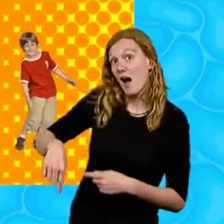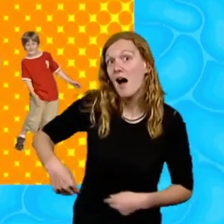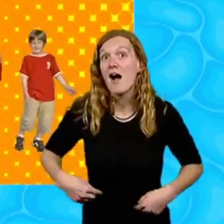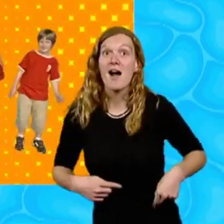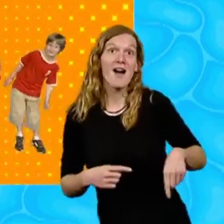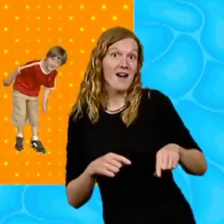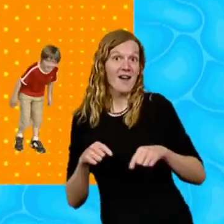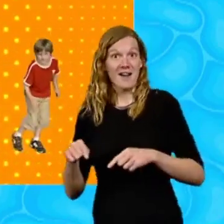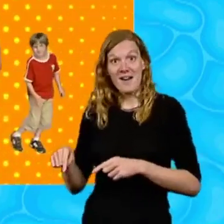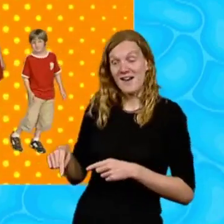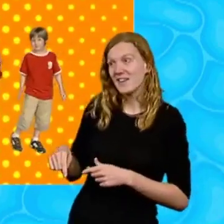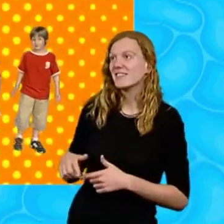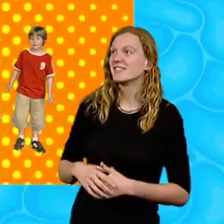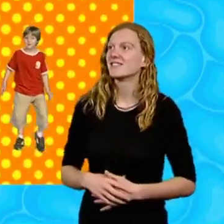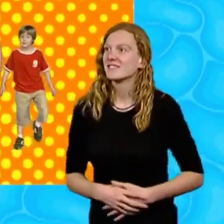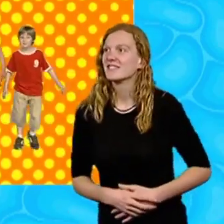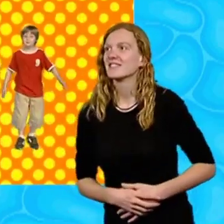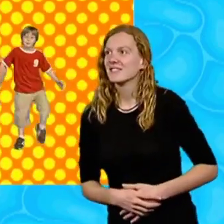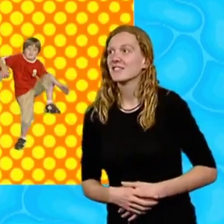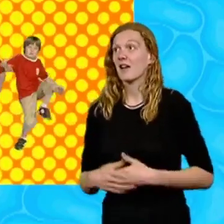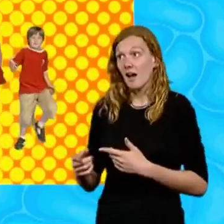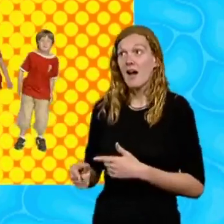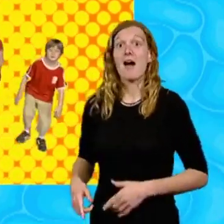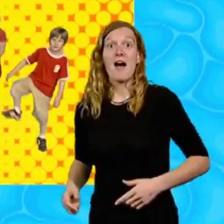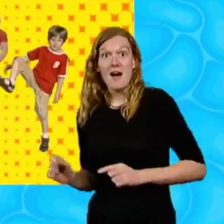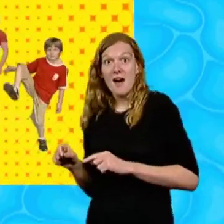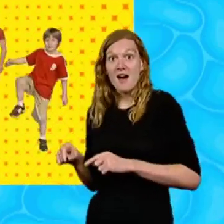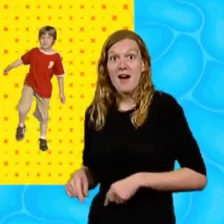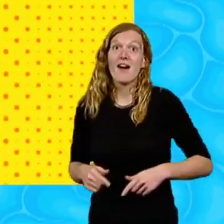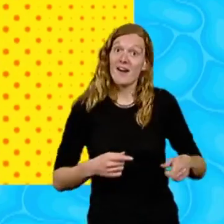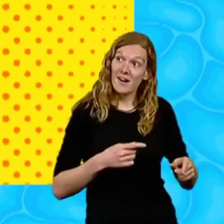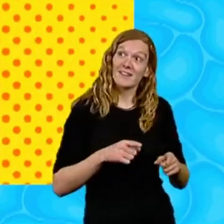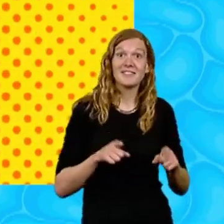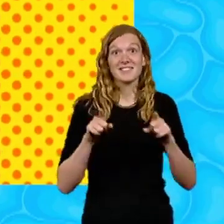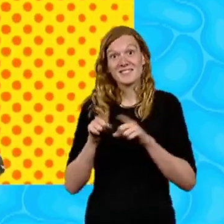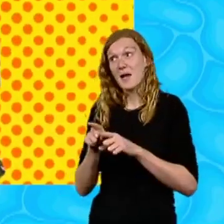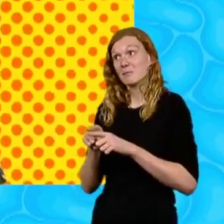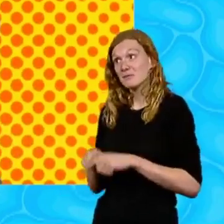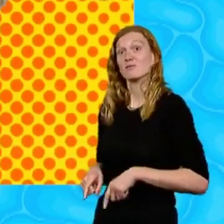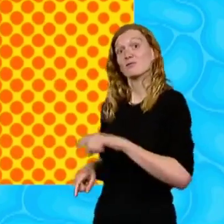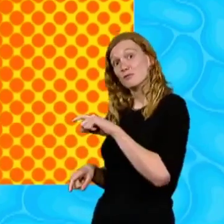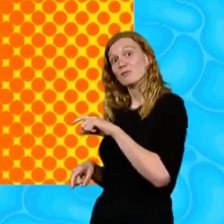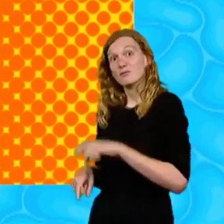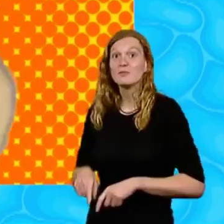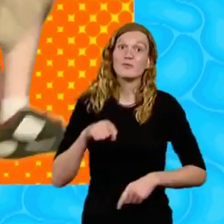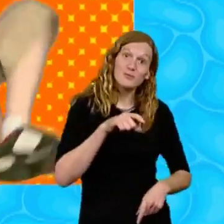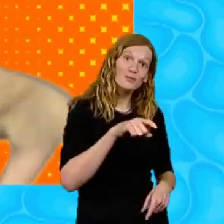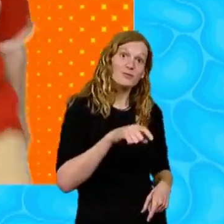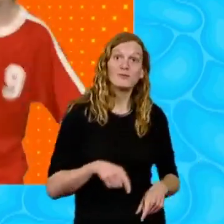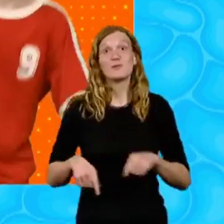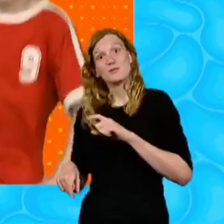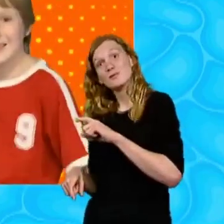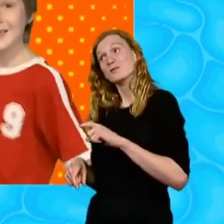Oh, it's moving again. It's in my legs. Whoa. It's making me pick up my knees. That's